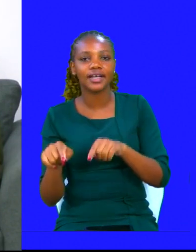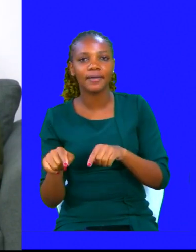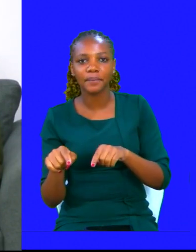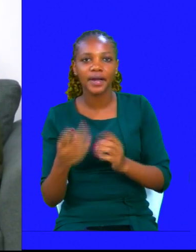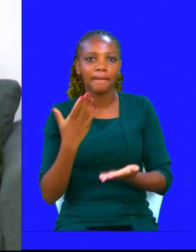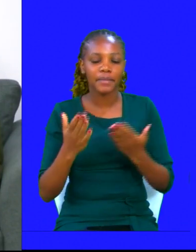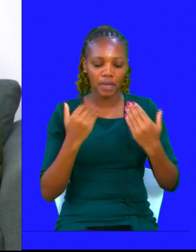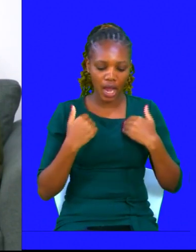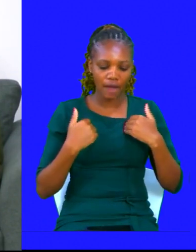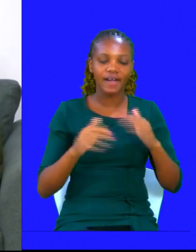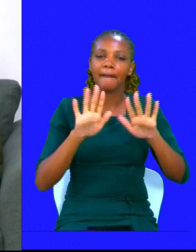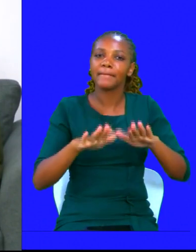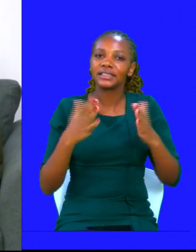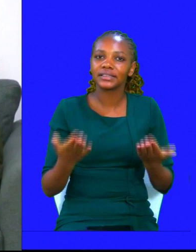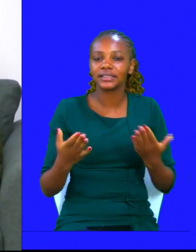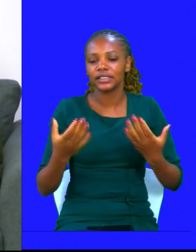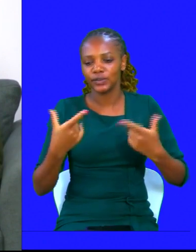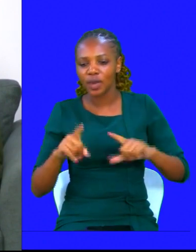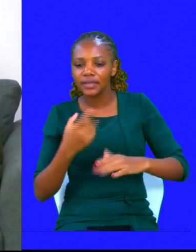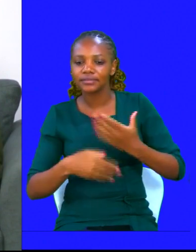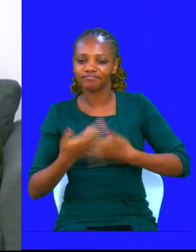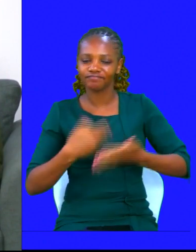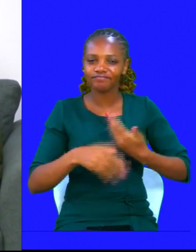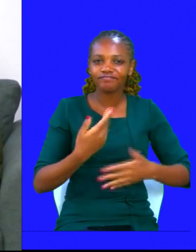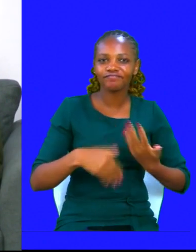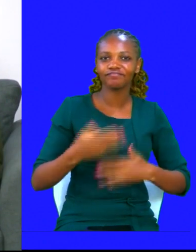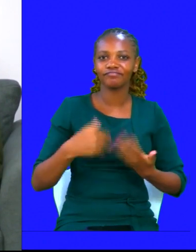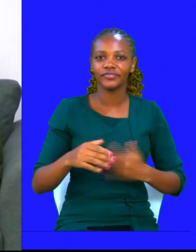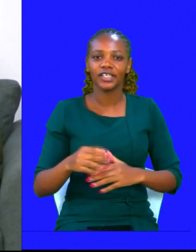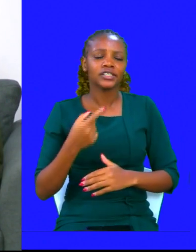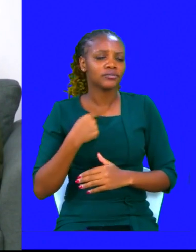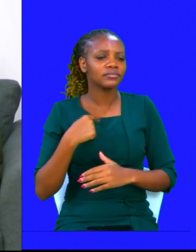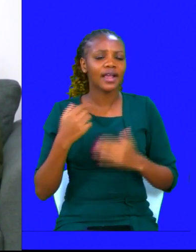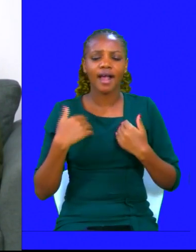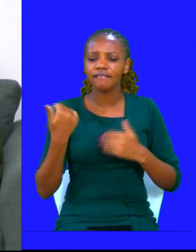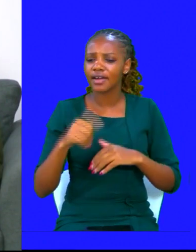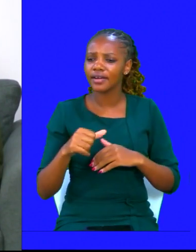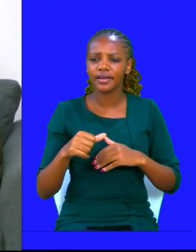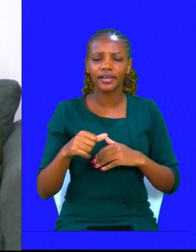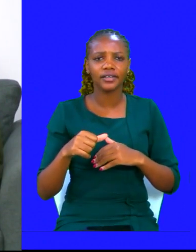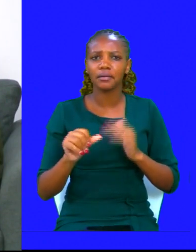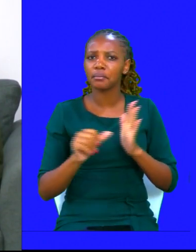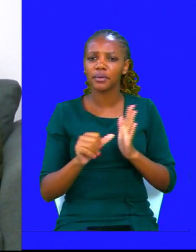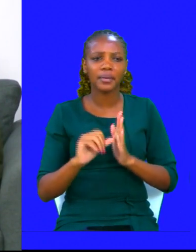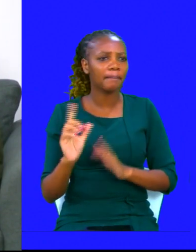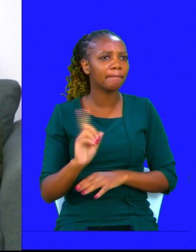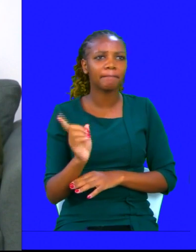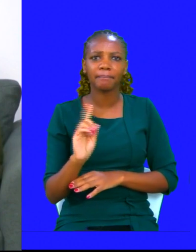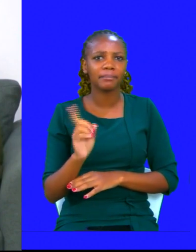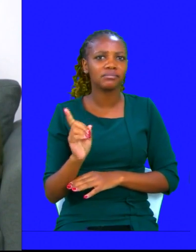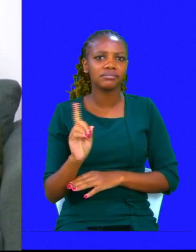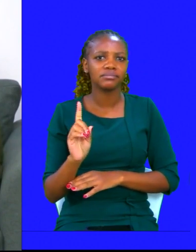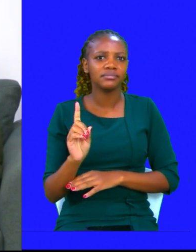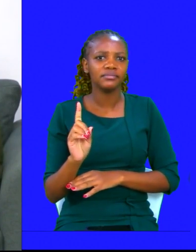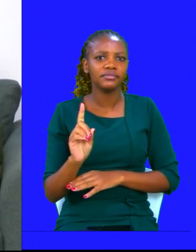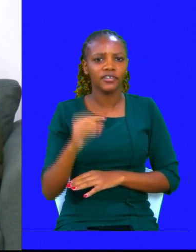having a party. It was just, let's just interact. Yeah, it wasn't I wouldn't say I had any big or shock or anything. It was just, for me,